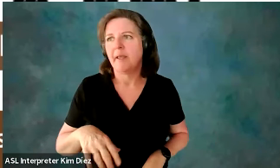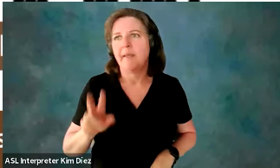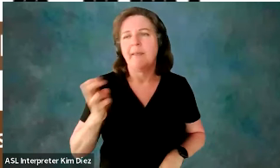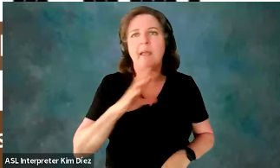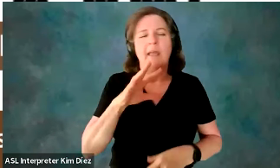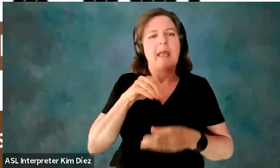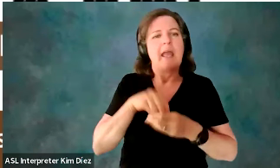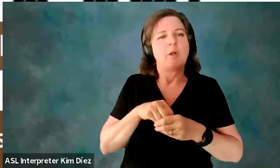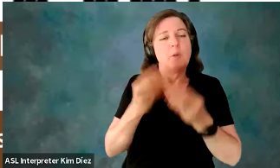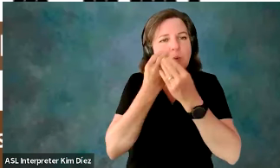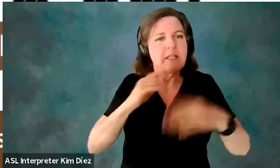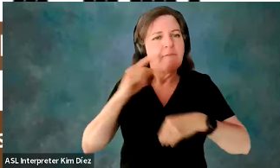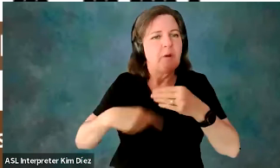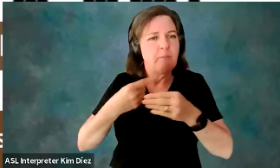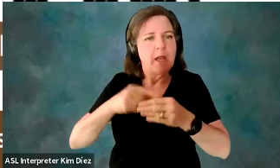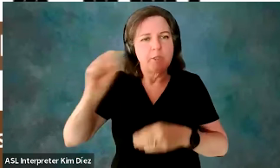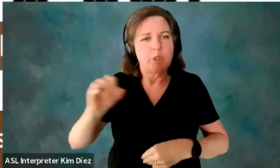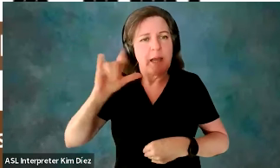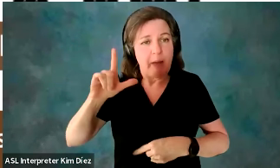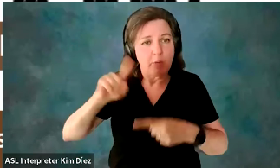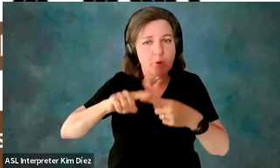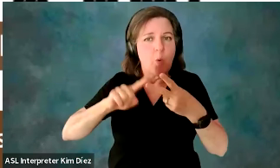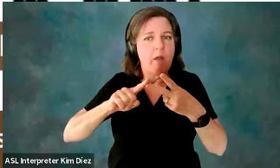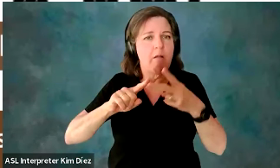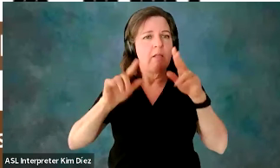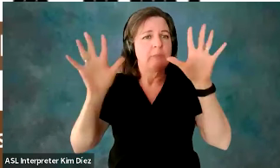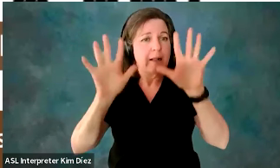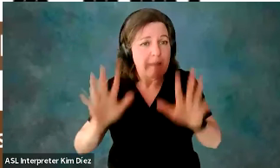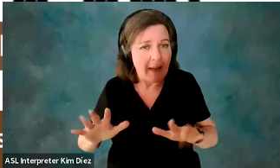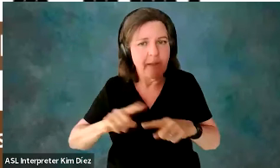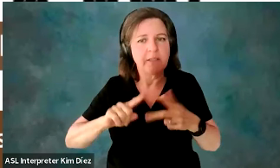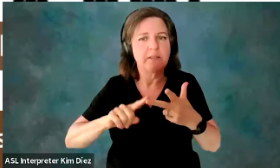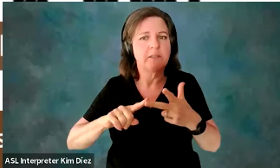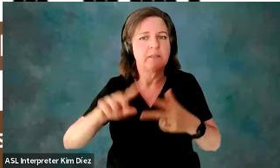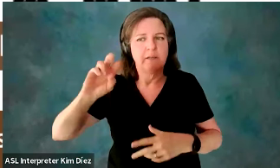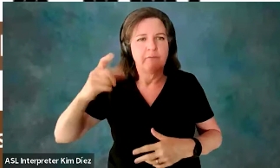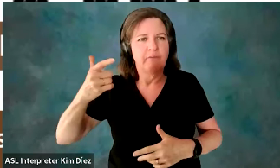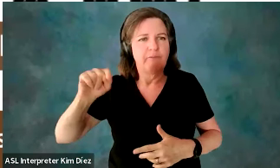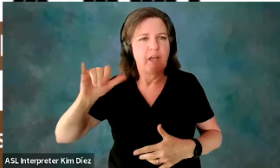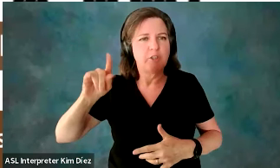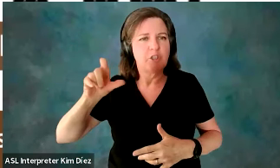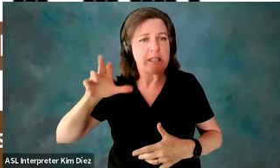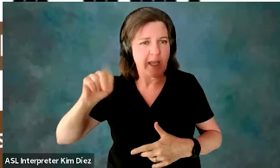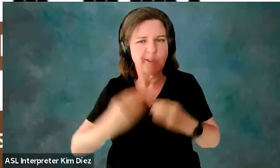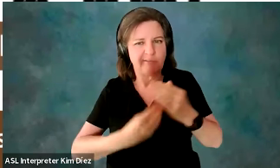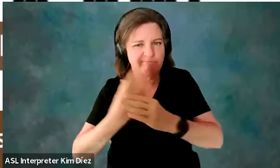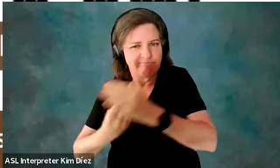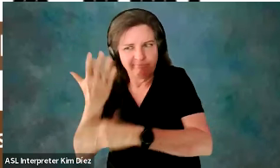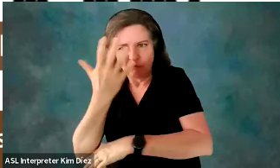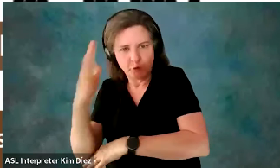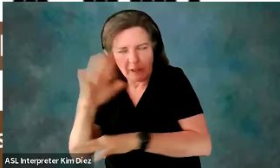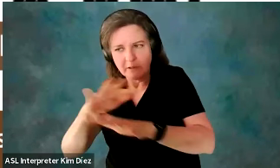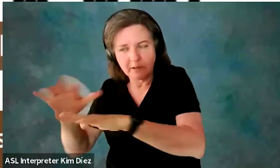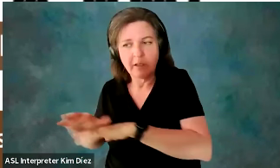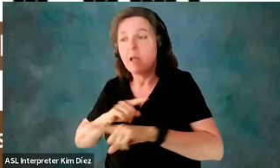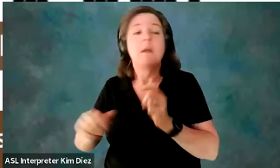soil, climate, vegetation, but also the most powerful thing that is going to be included is